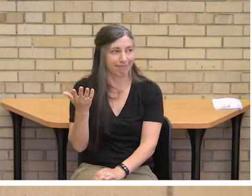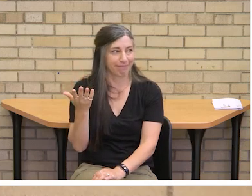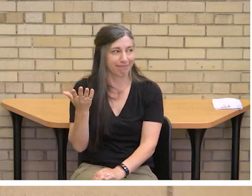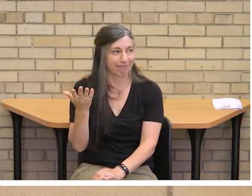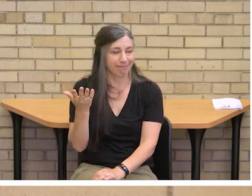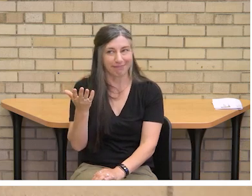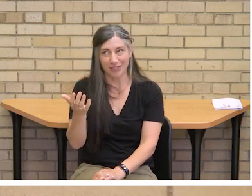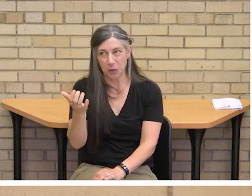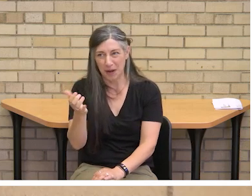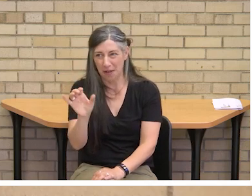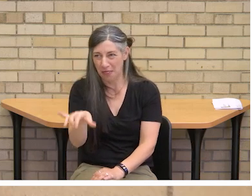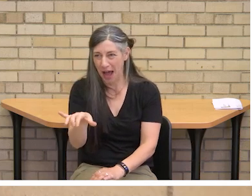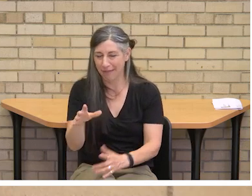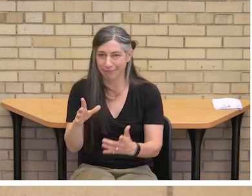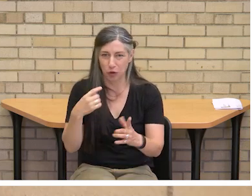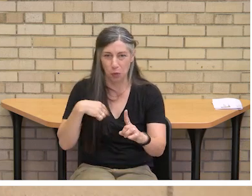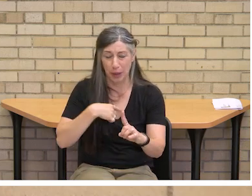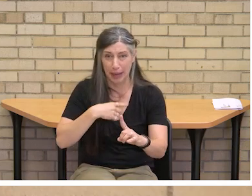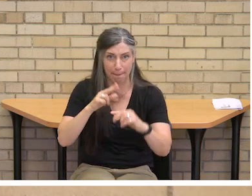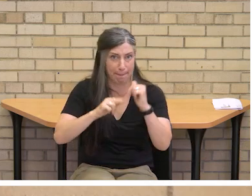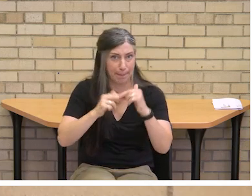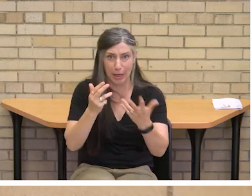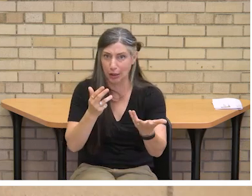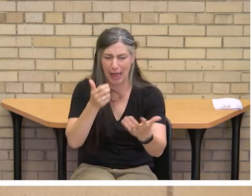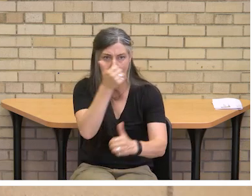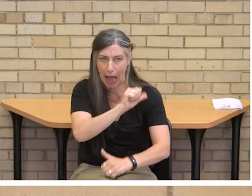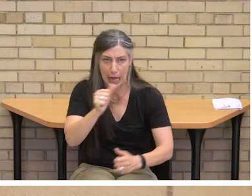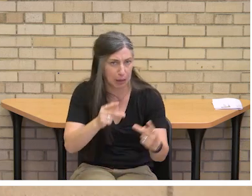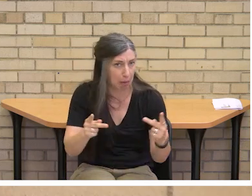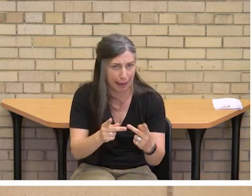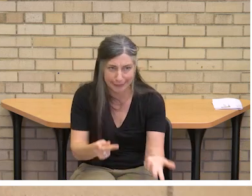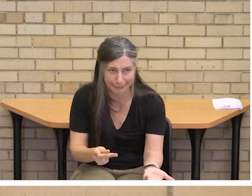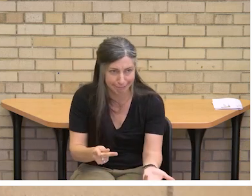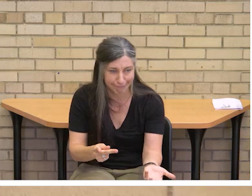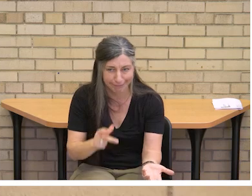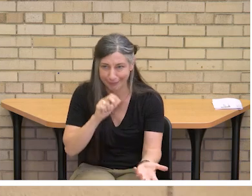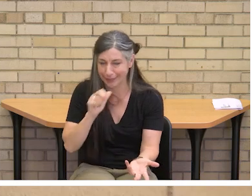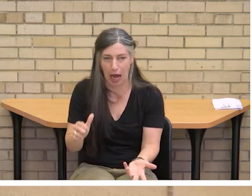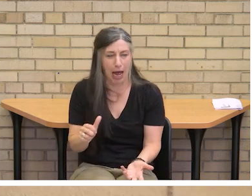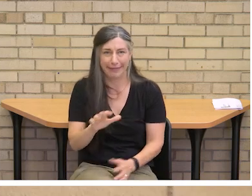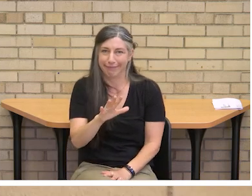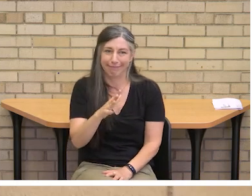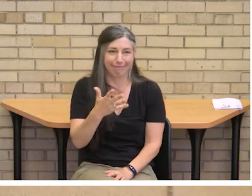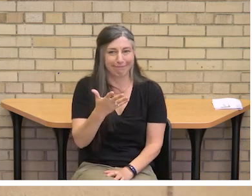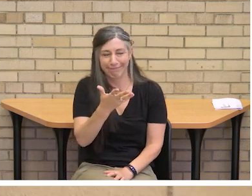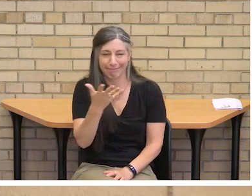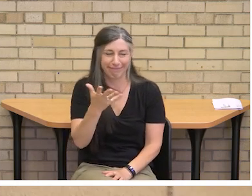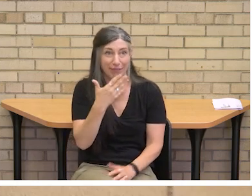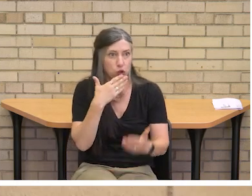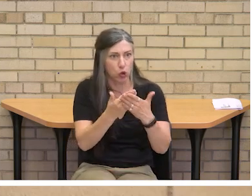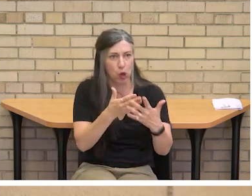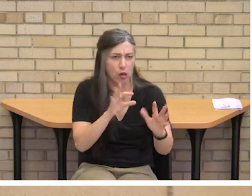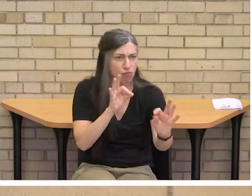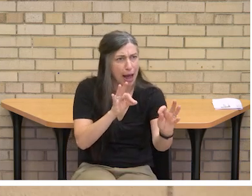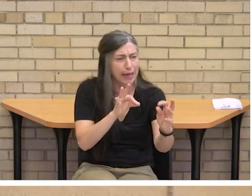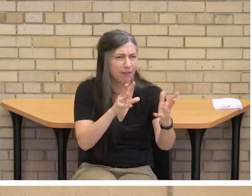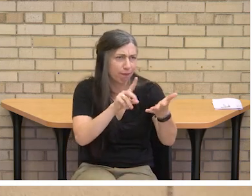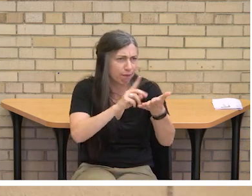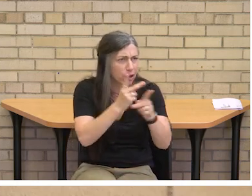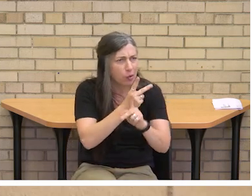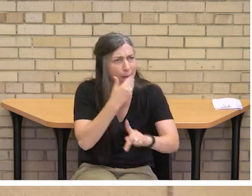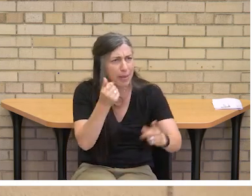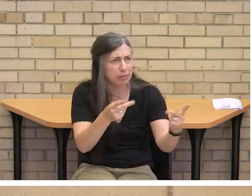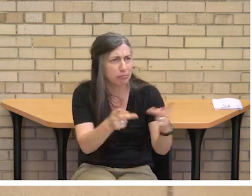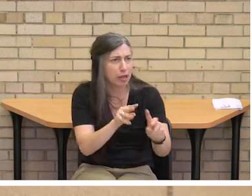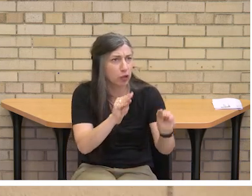the topography. They just kind of put them where they wanted, not necessarily where they fit. And so I